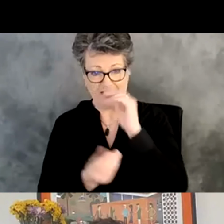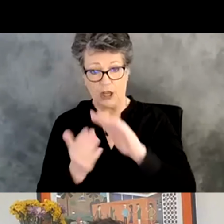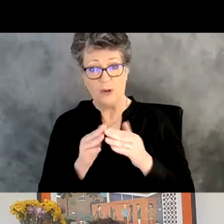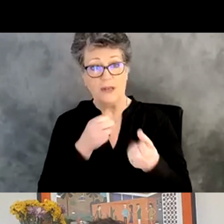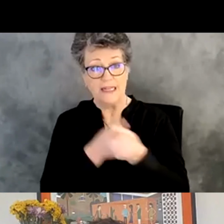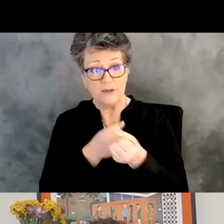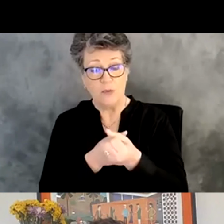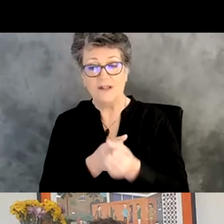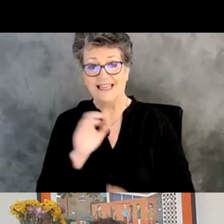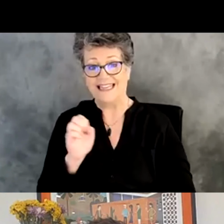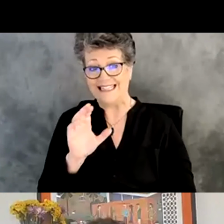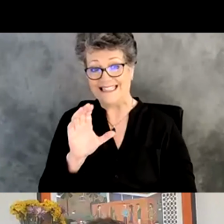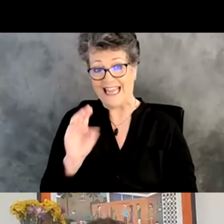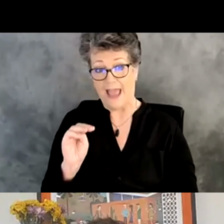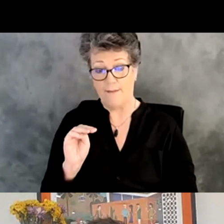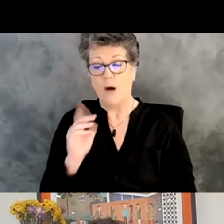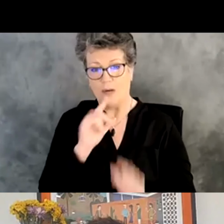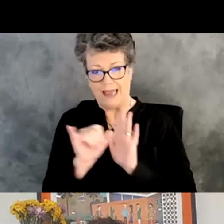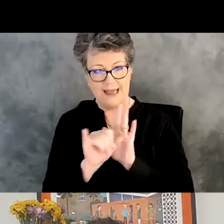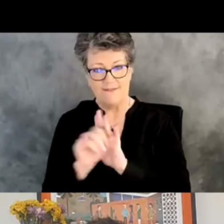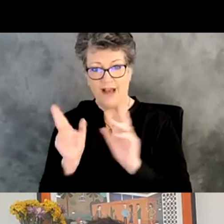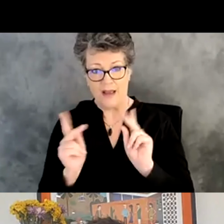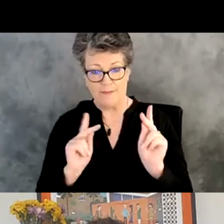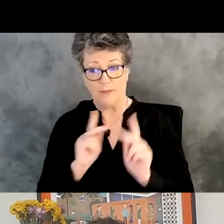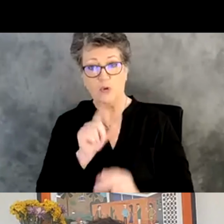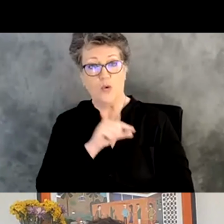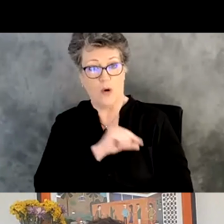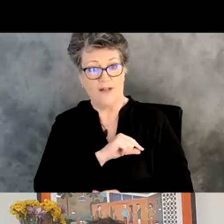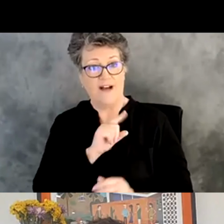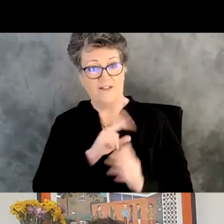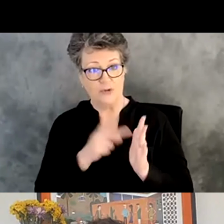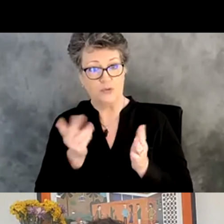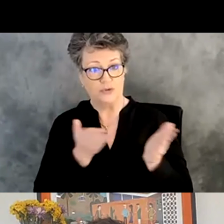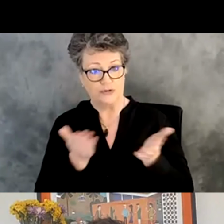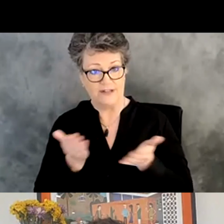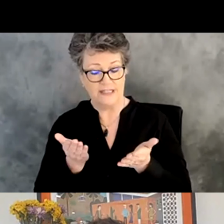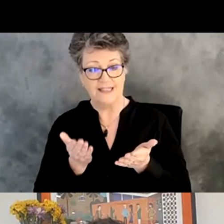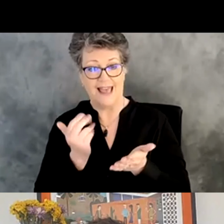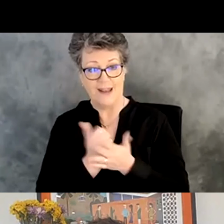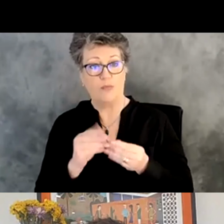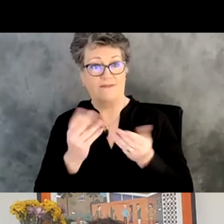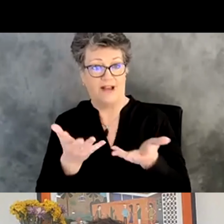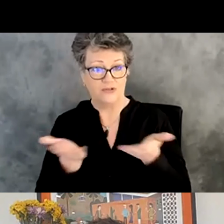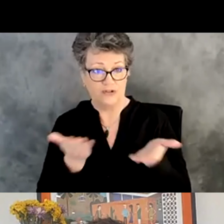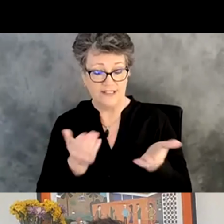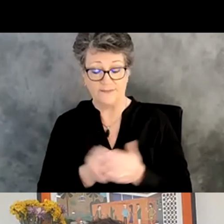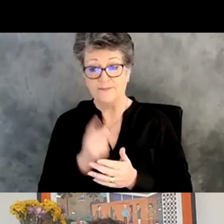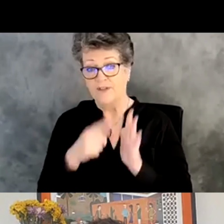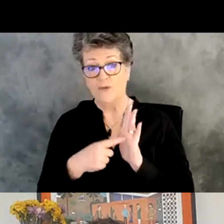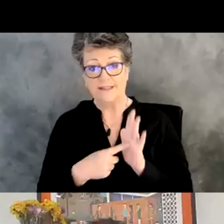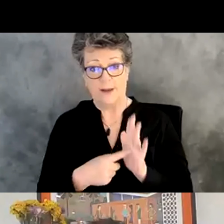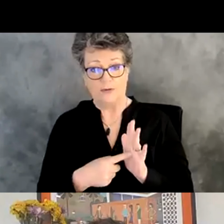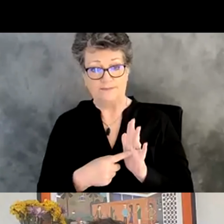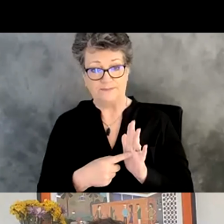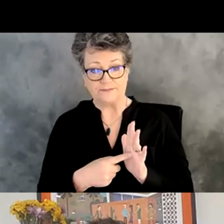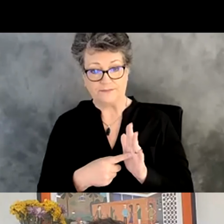and ECM will identify people that qualify for these services and help provide them. So for example, I